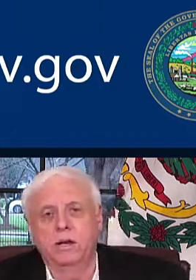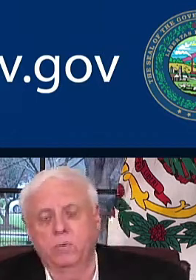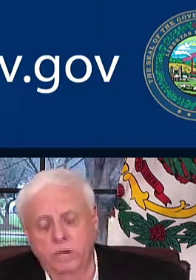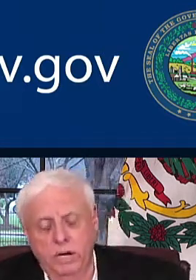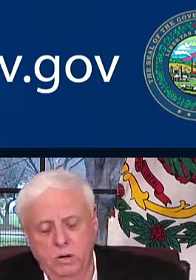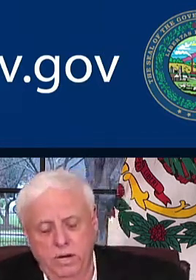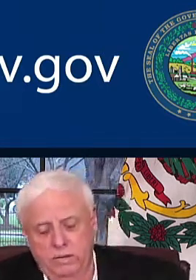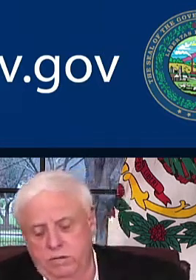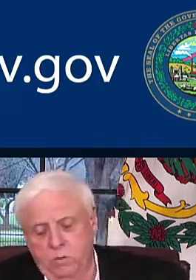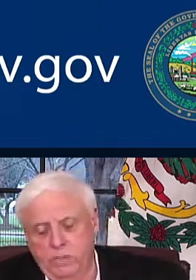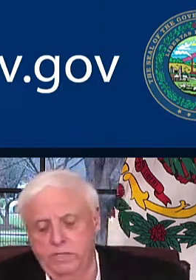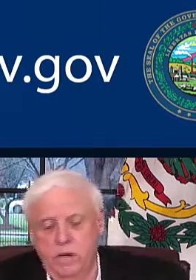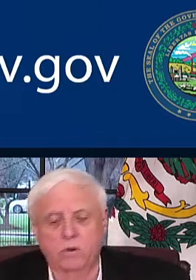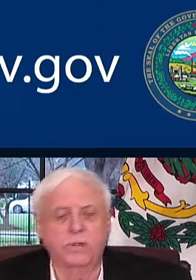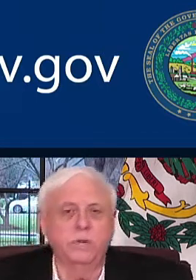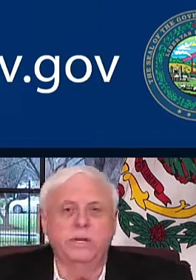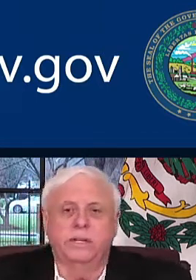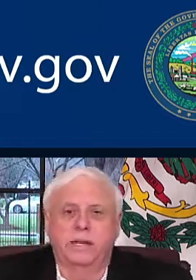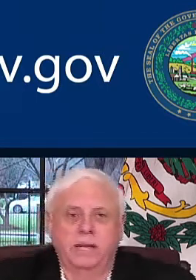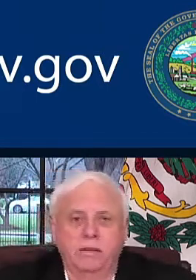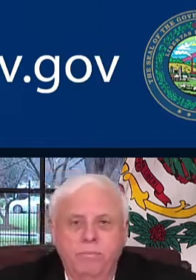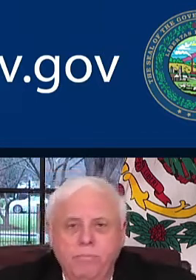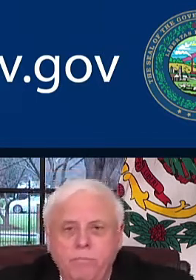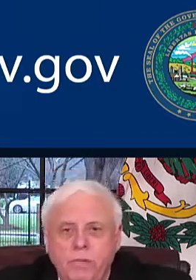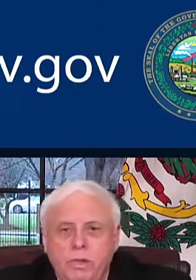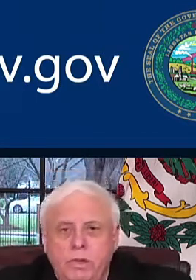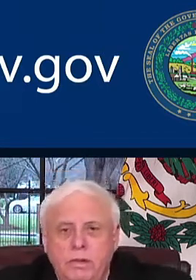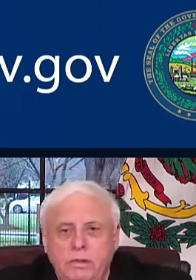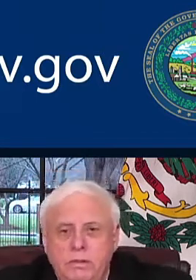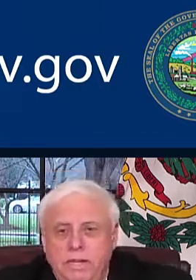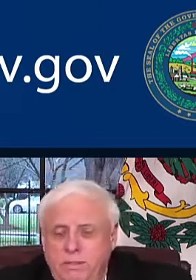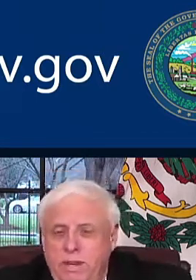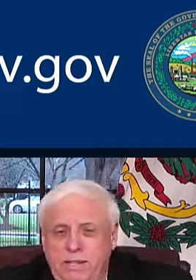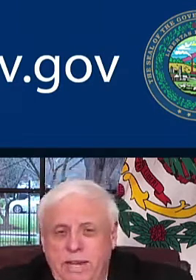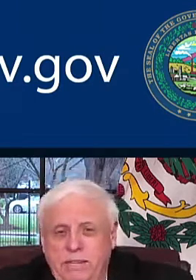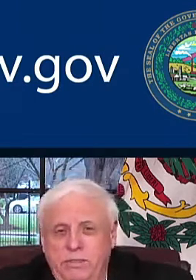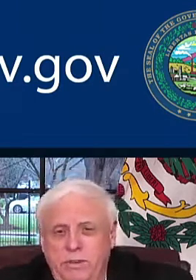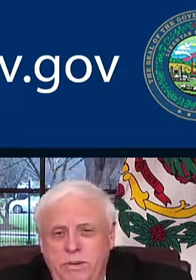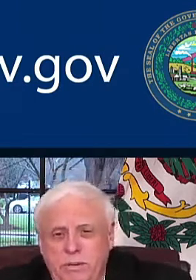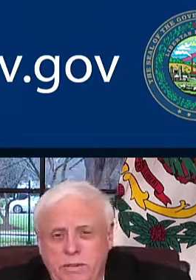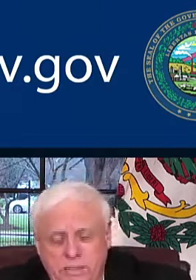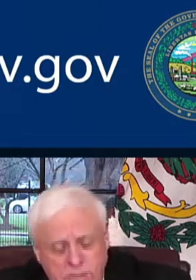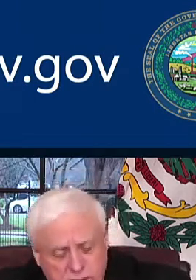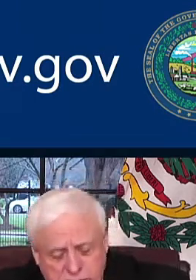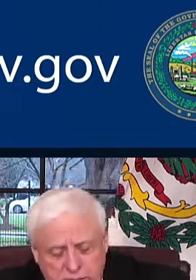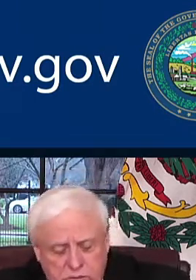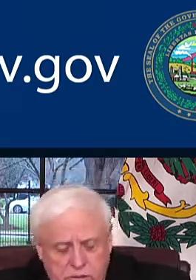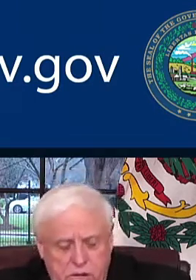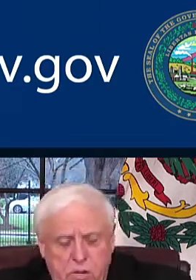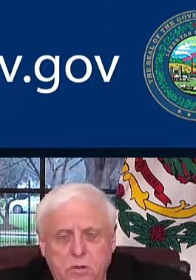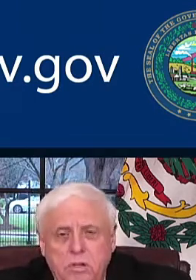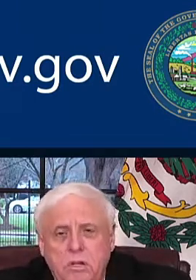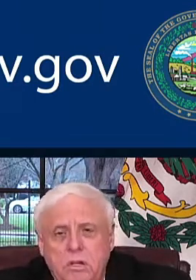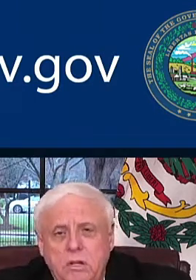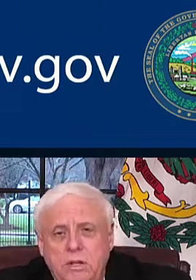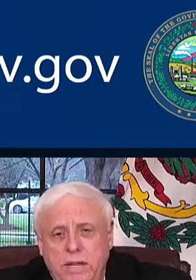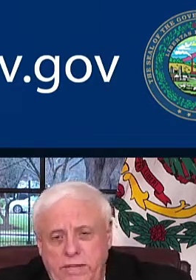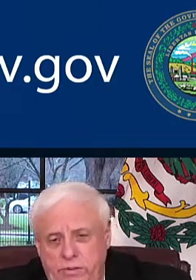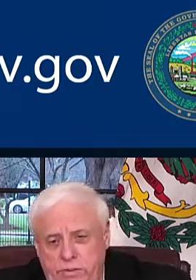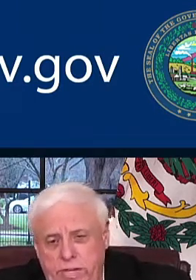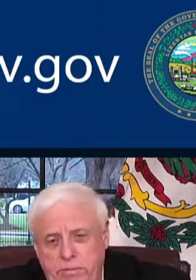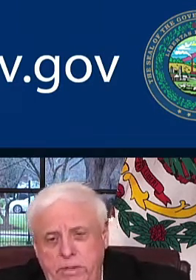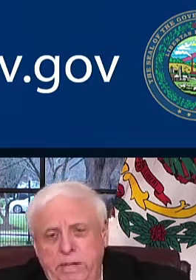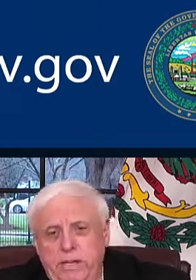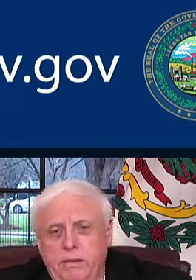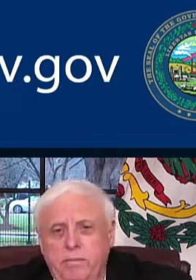You know, we're not going, and so we're just not going to do anything. That's not the answer. That's not the answer at all. The